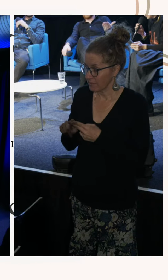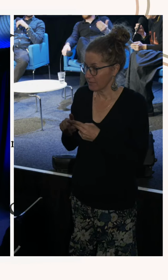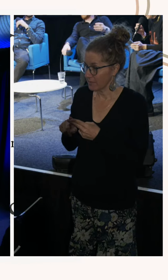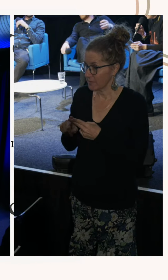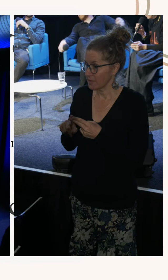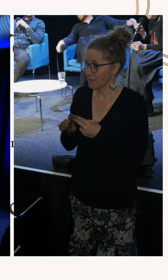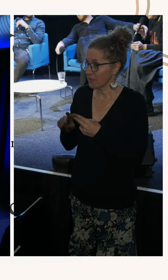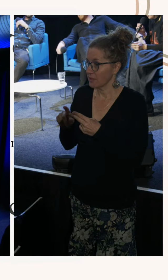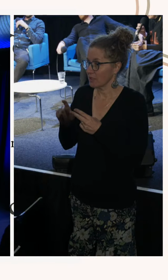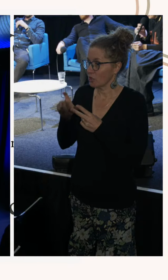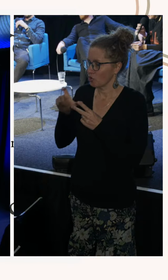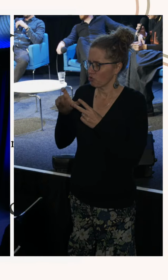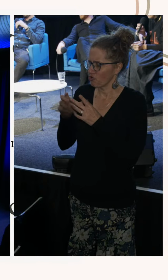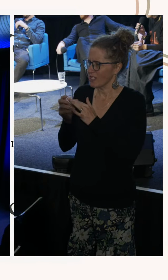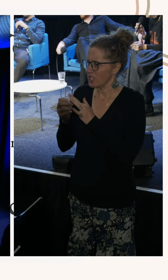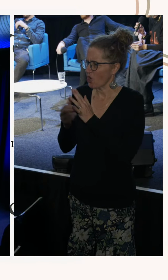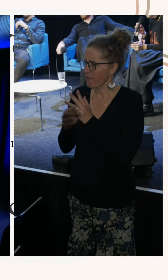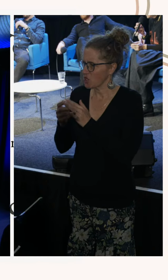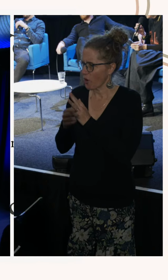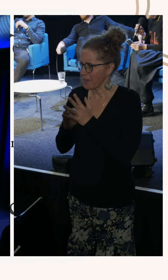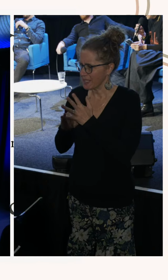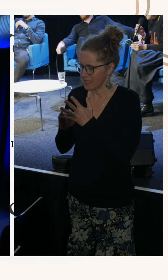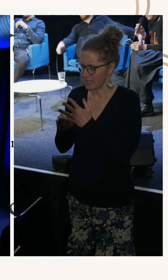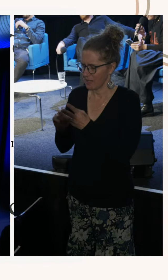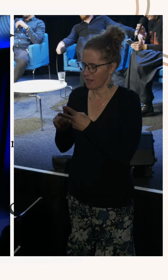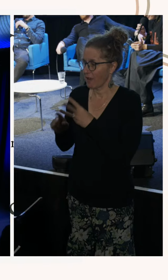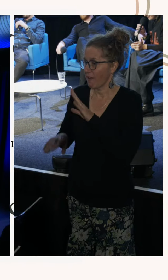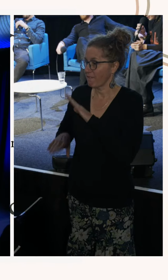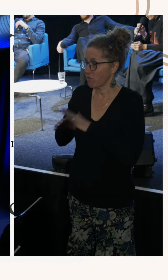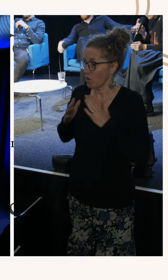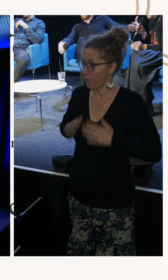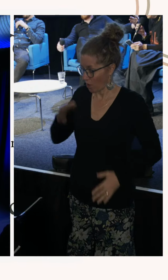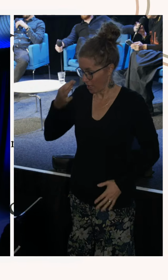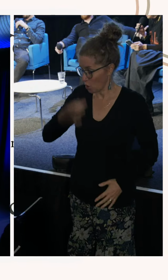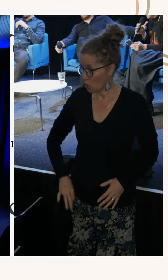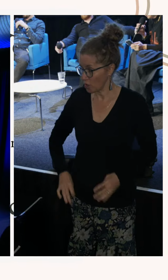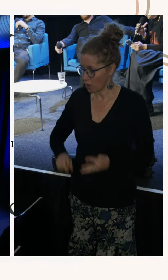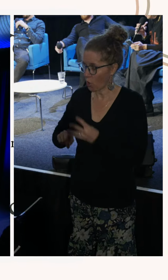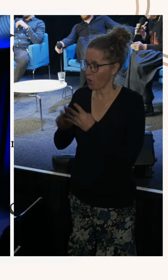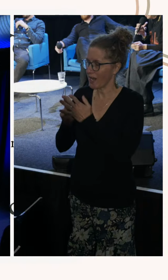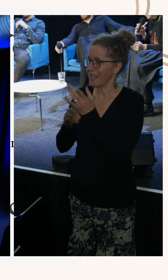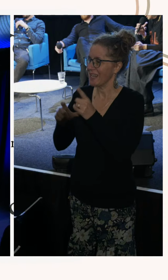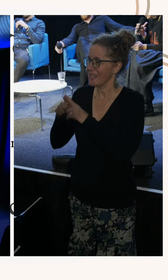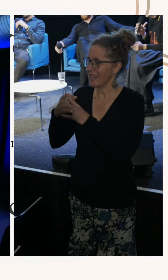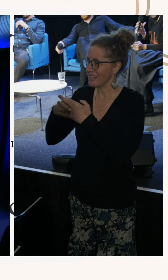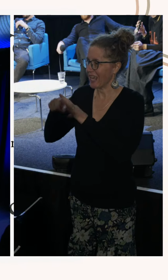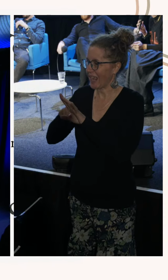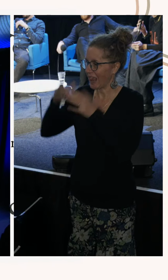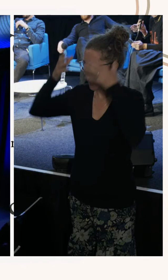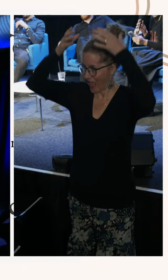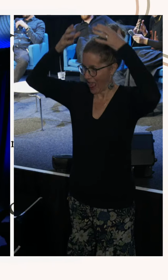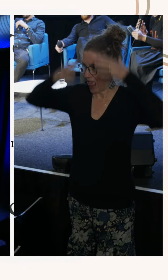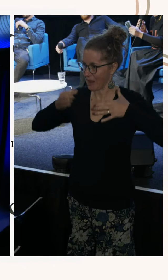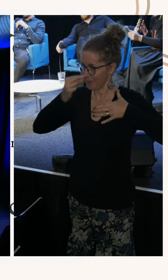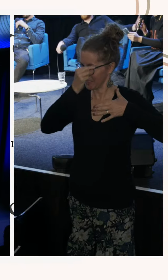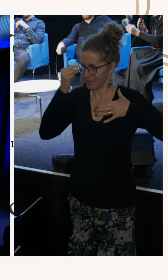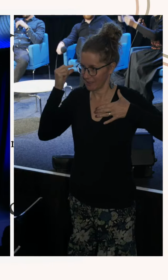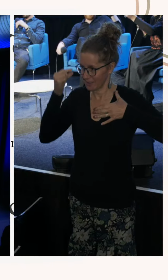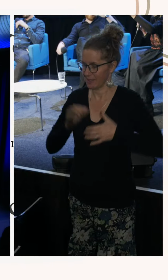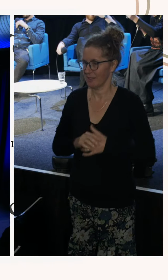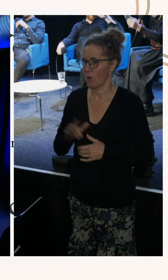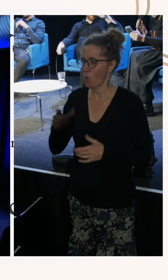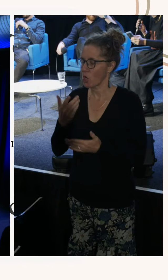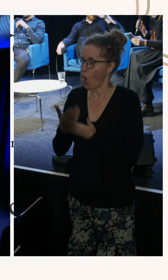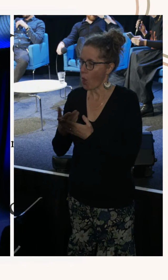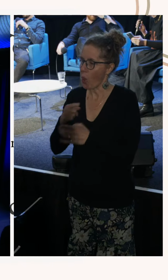Christos Chalkis. Full body nudity. Or Ned Kelly's helmet. So you got to answer which ones appeared on